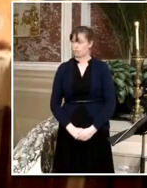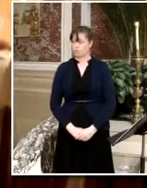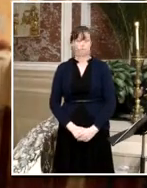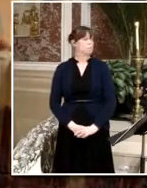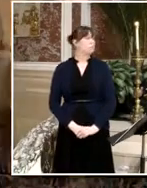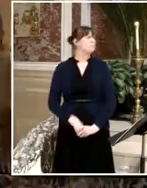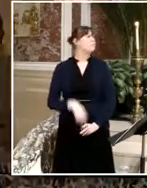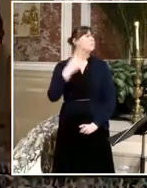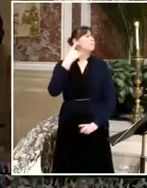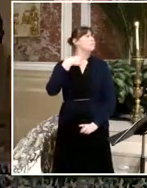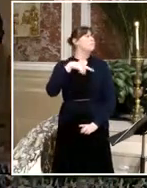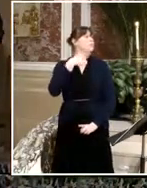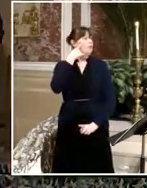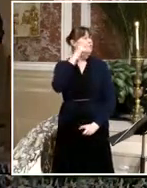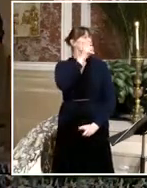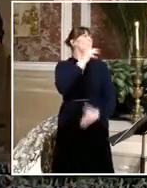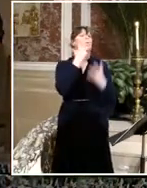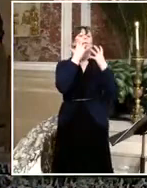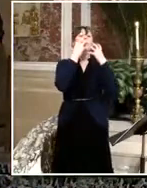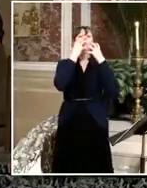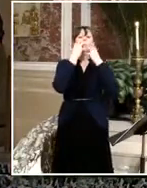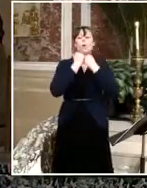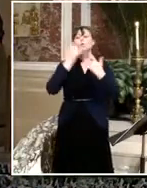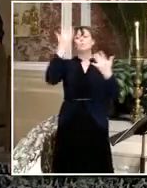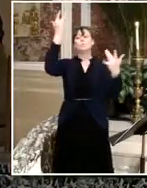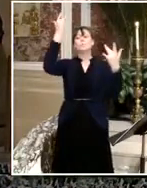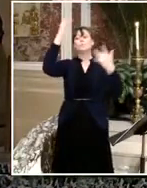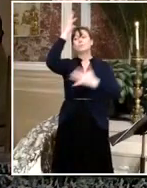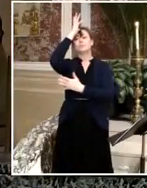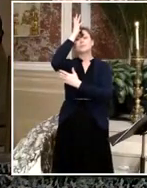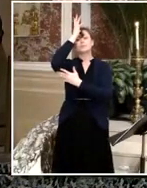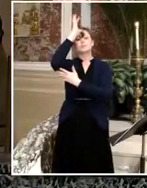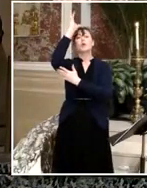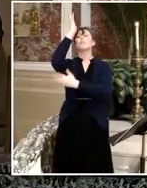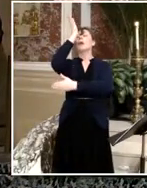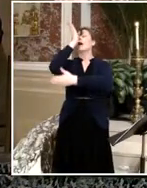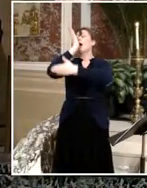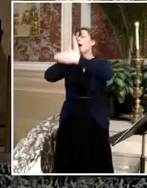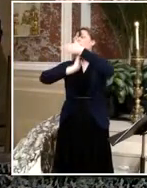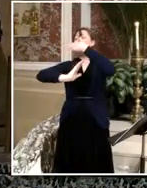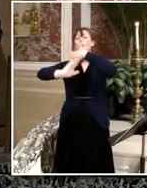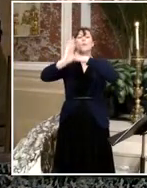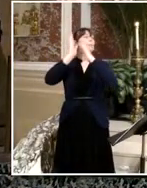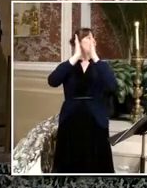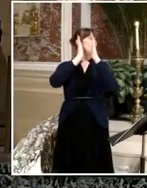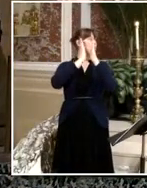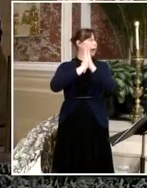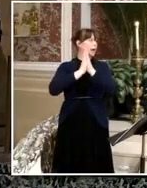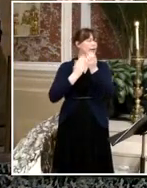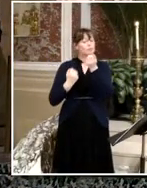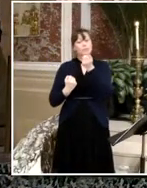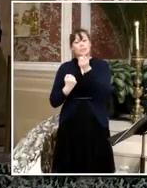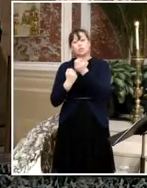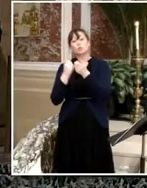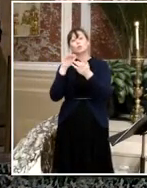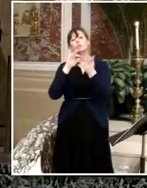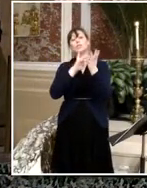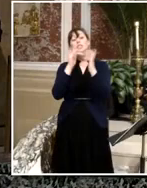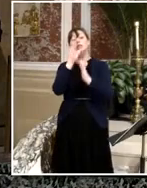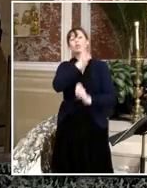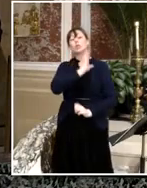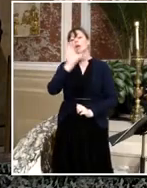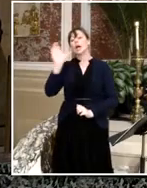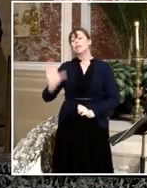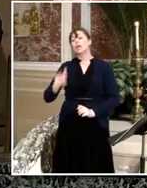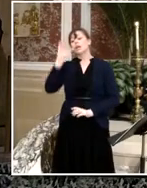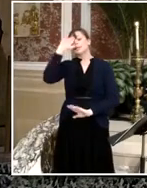therefore, most merciful Father, we make humble prayer and petition through Jesus Christ, your Son, our